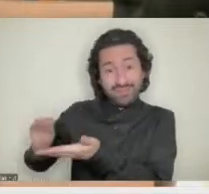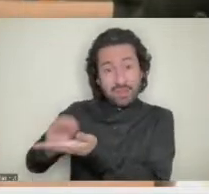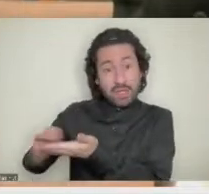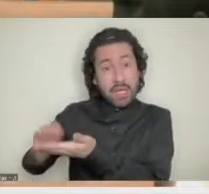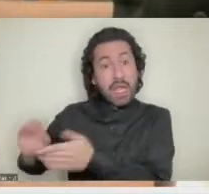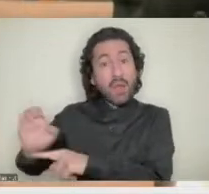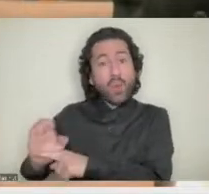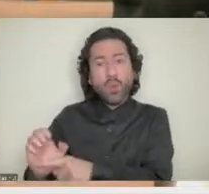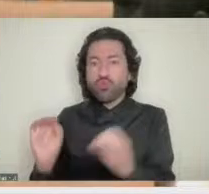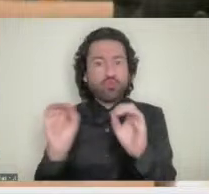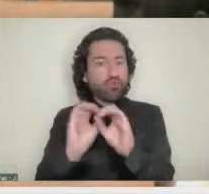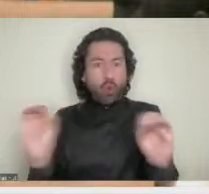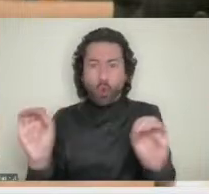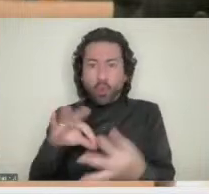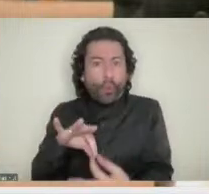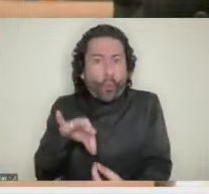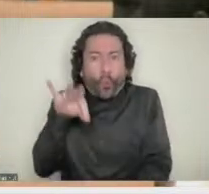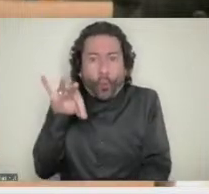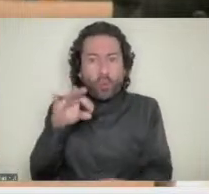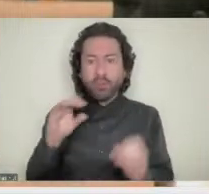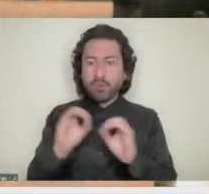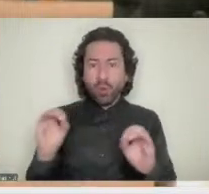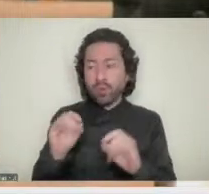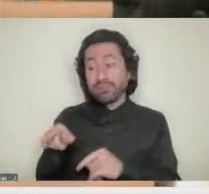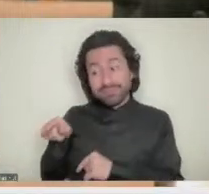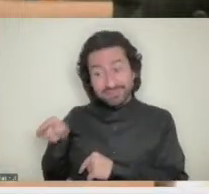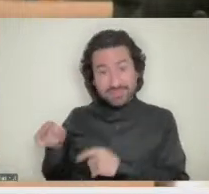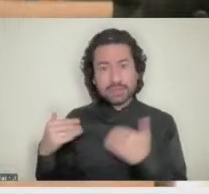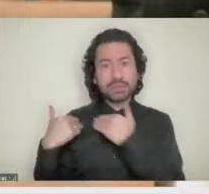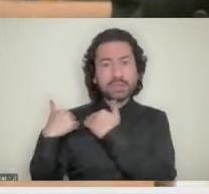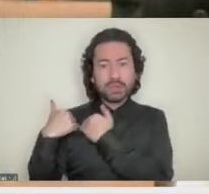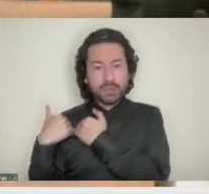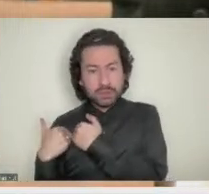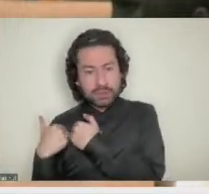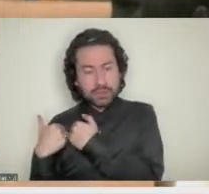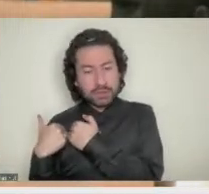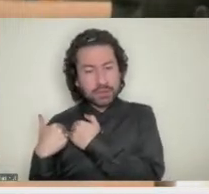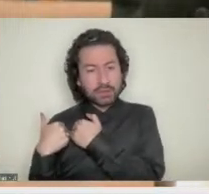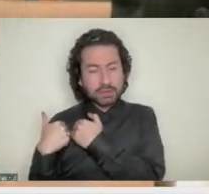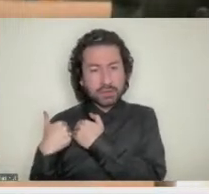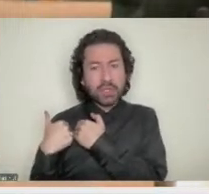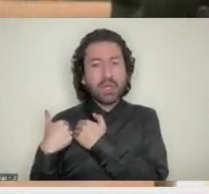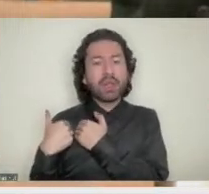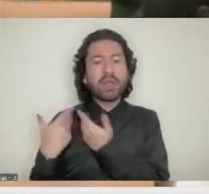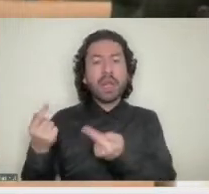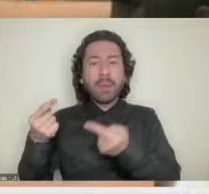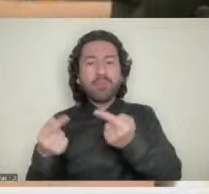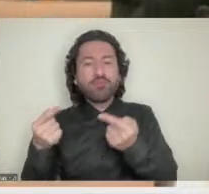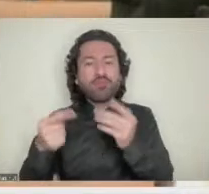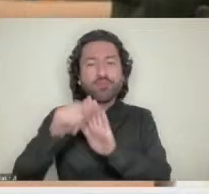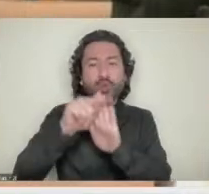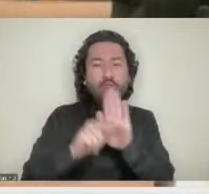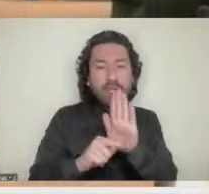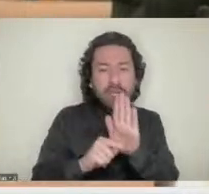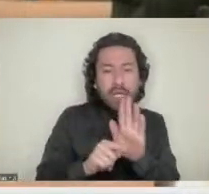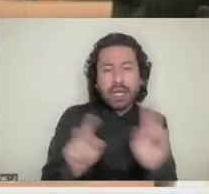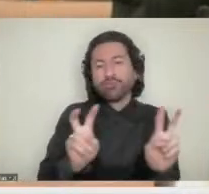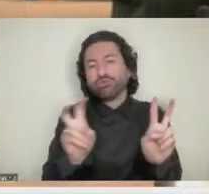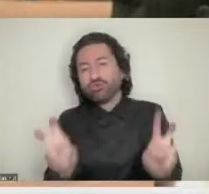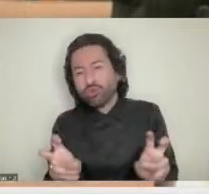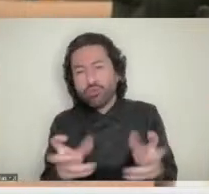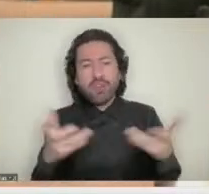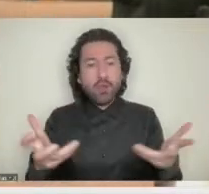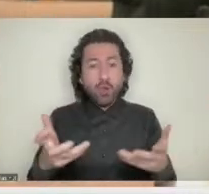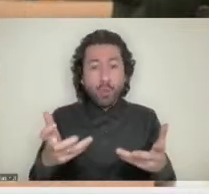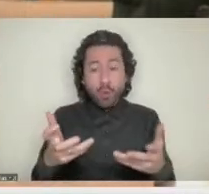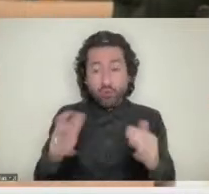working with one of the secretariats, which is the coordinating body for the policy